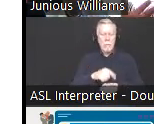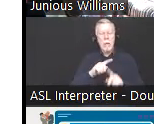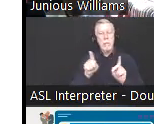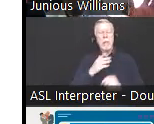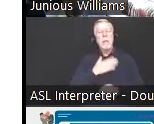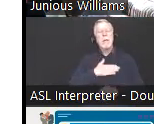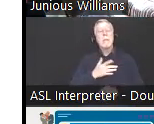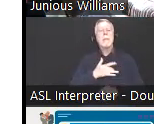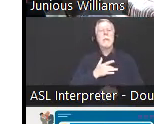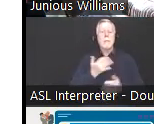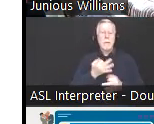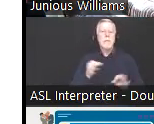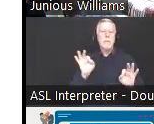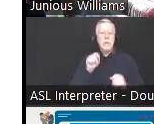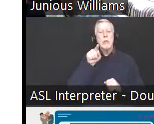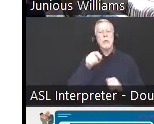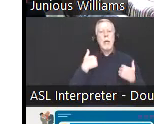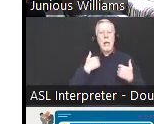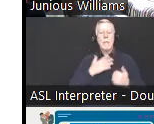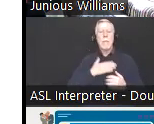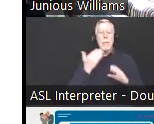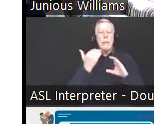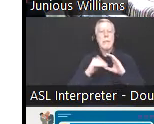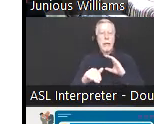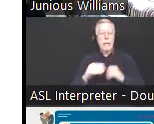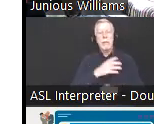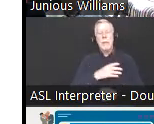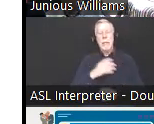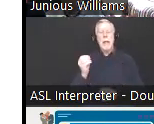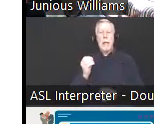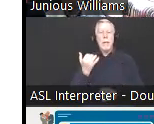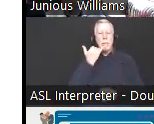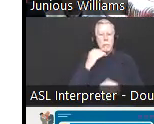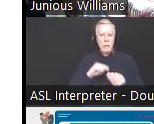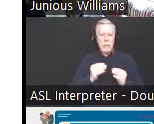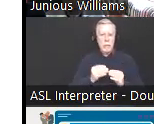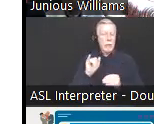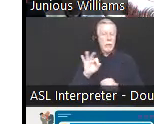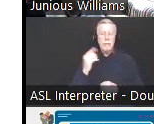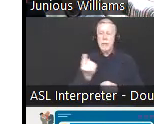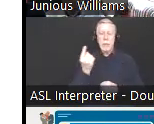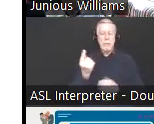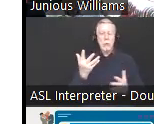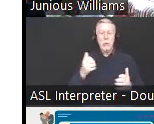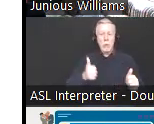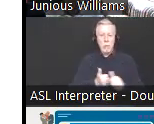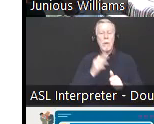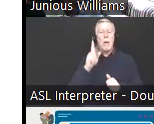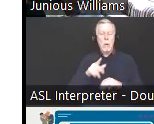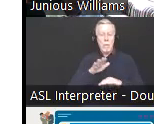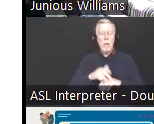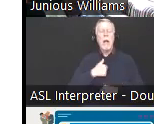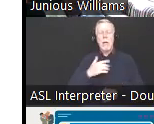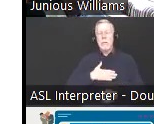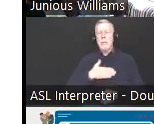feel free. You've got my email and a phone number. If there's something you'd like to follow up on, I'd be glad to talk with